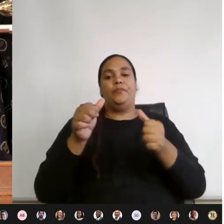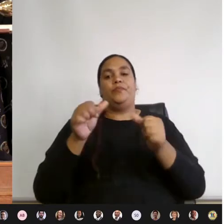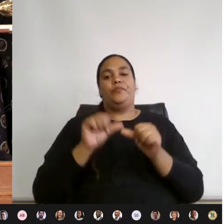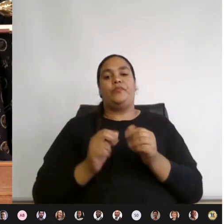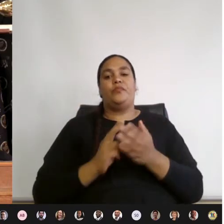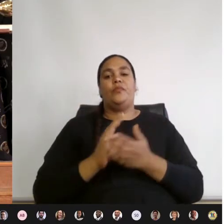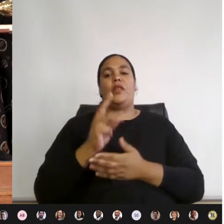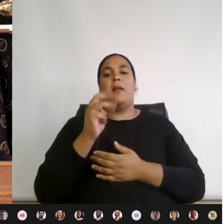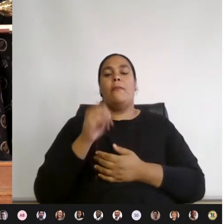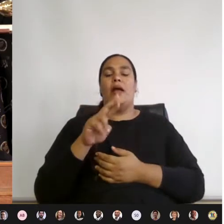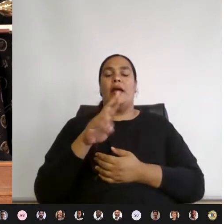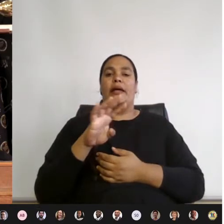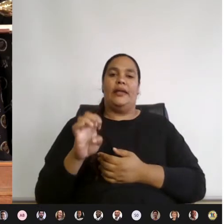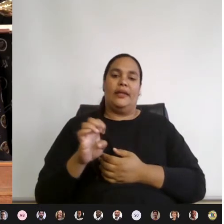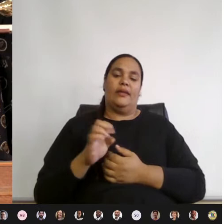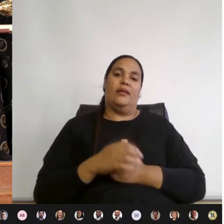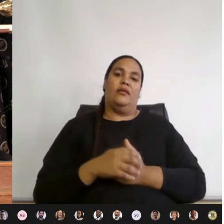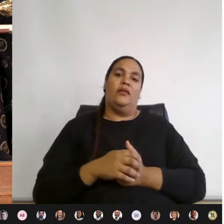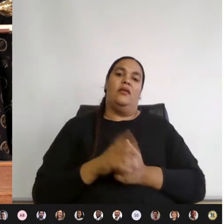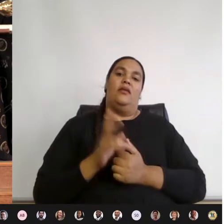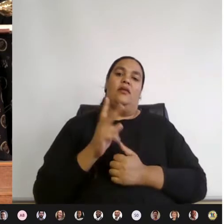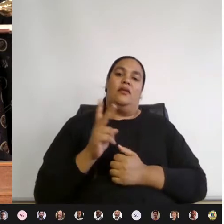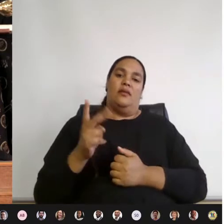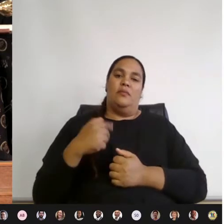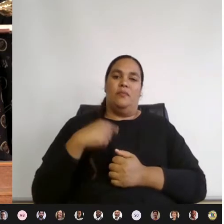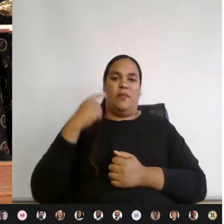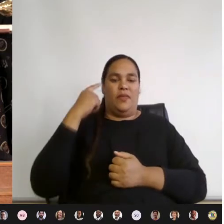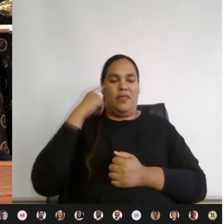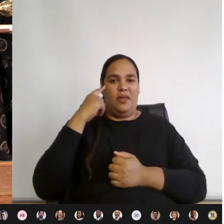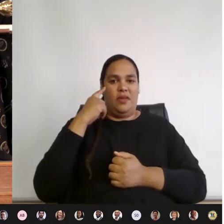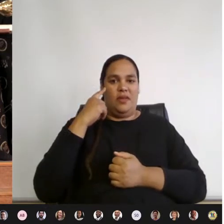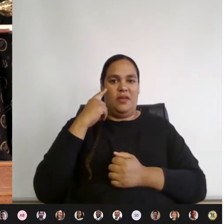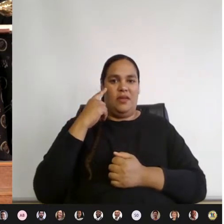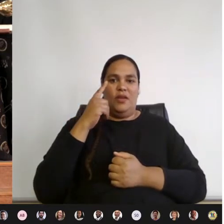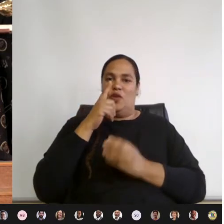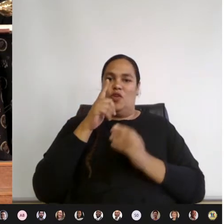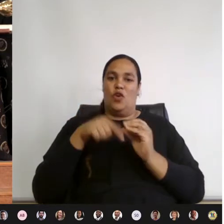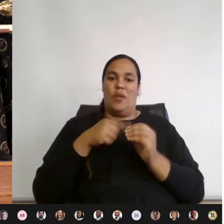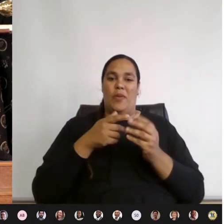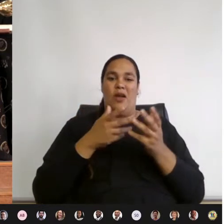Marais, again, I think a lot to say about federalism.